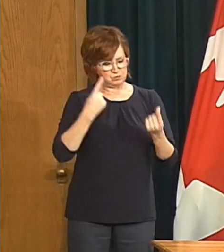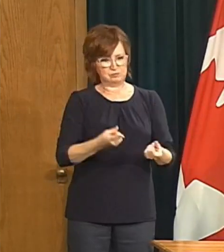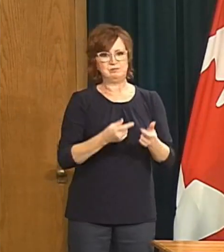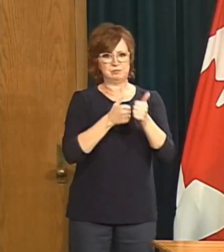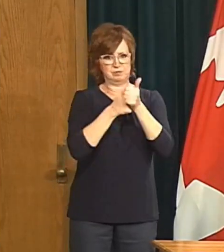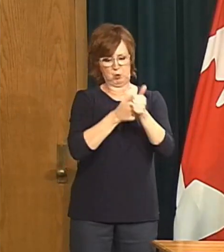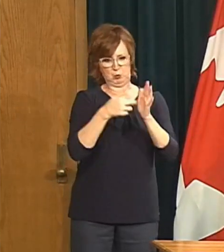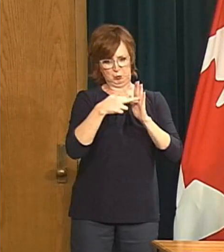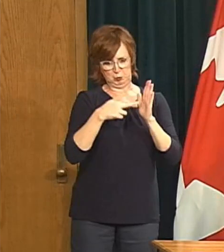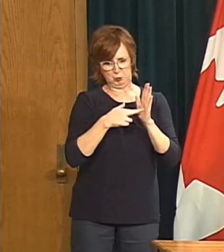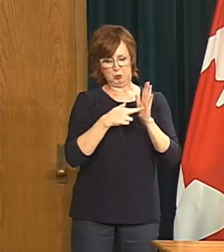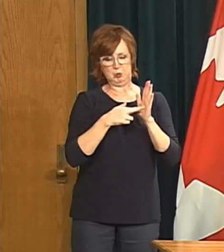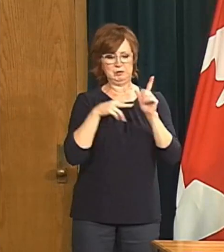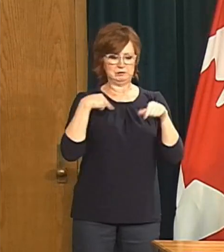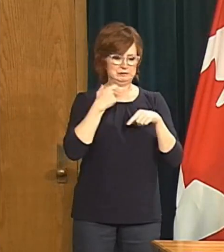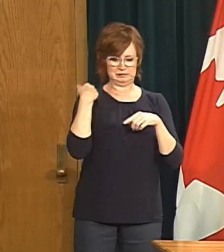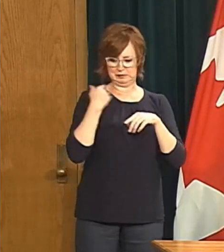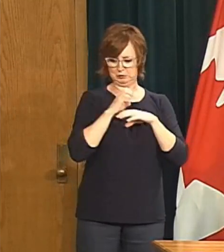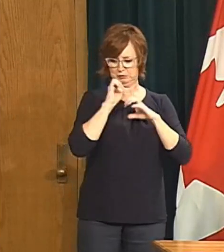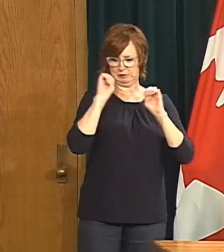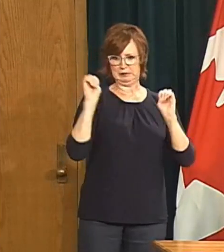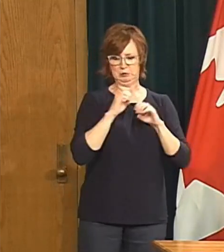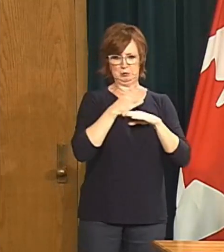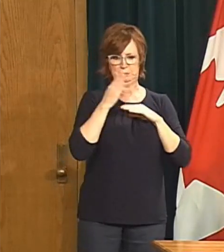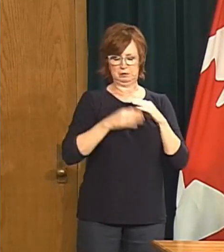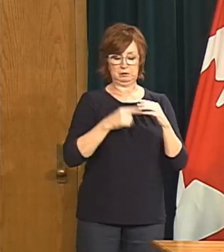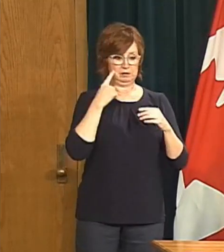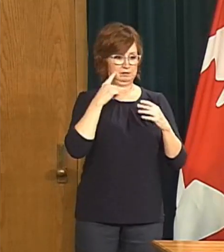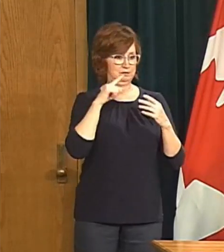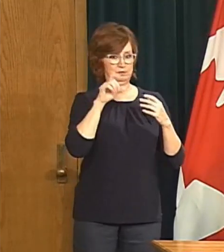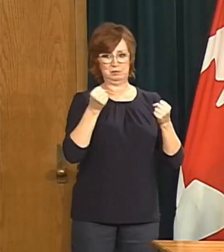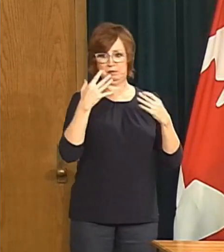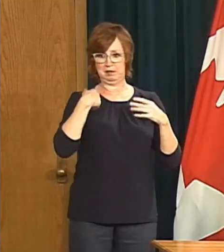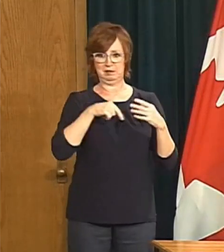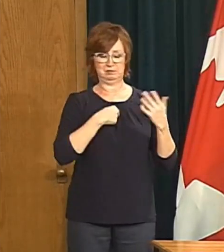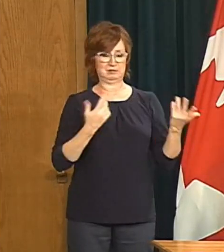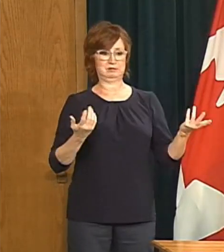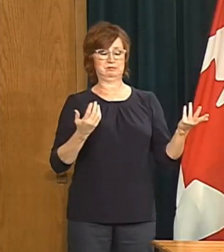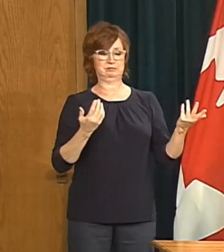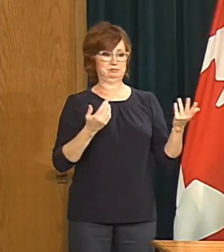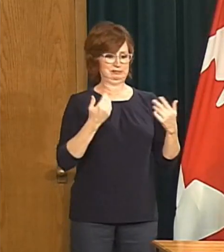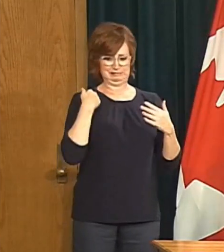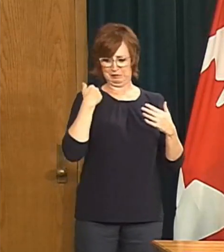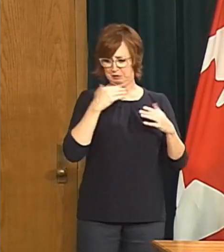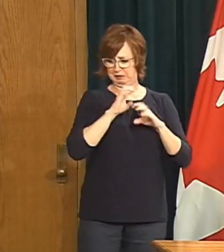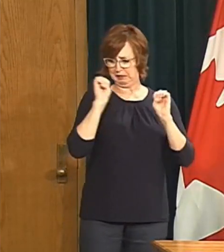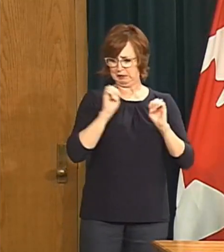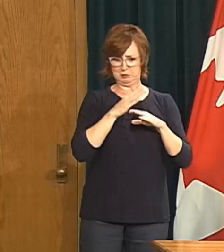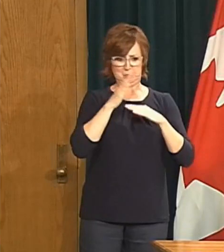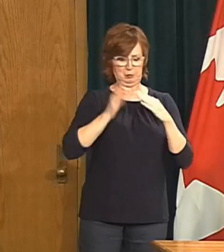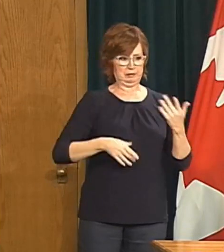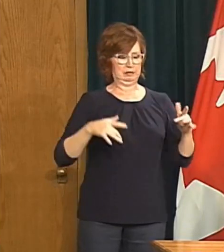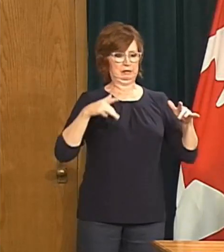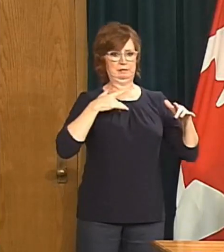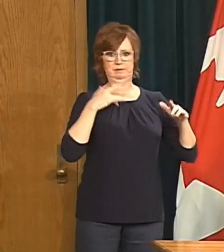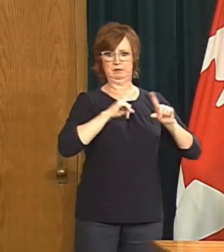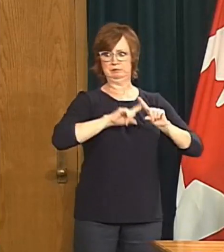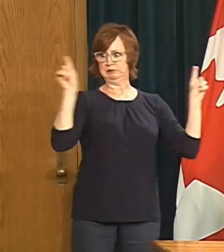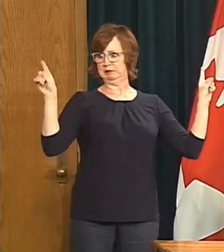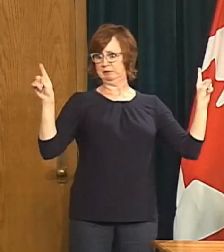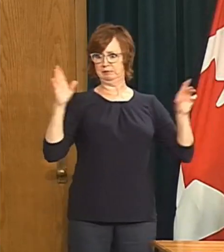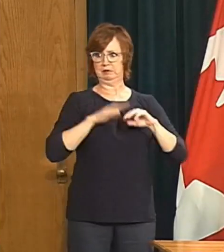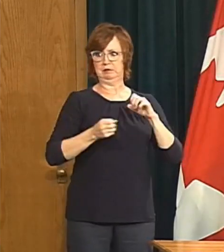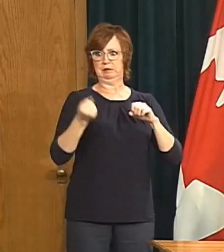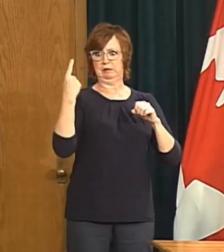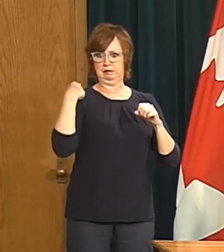Easter weekend. It was a very different Easter for many of us, virtually for all of us. Not attending Good Friday or